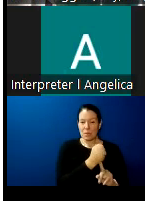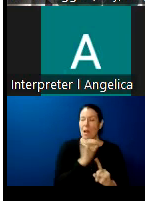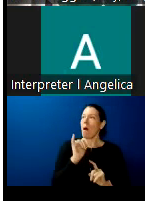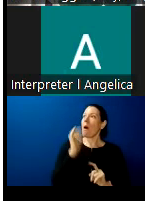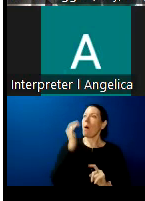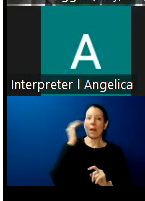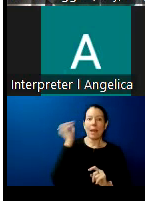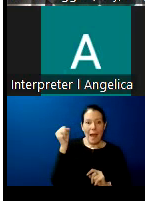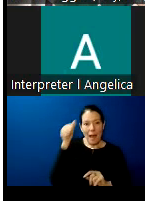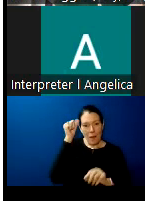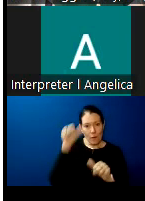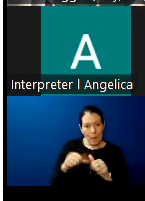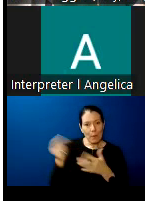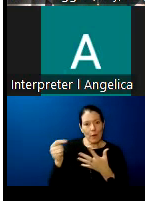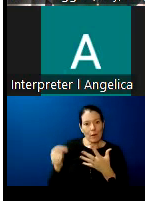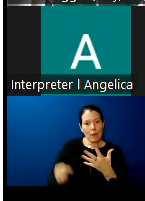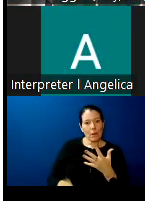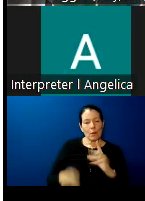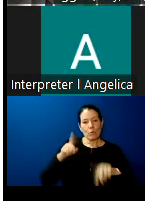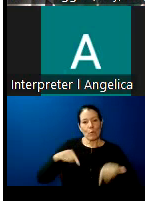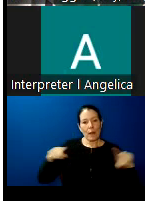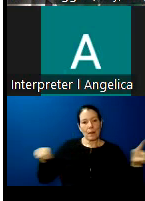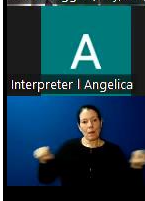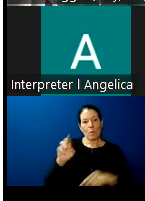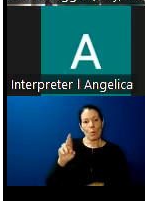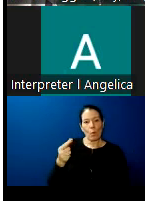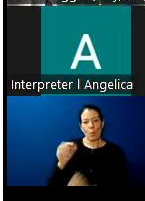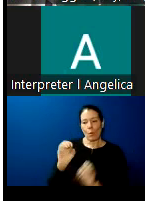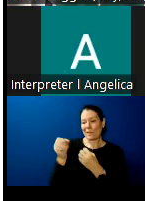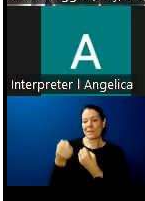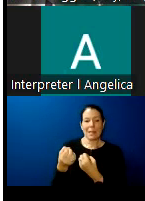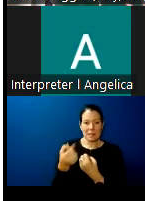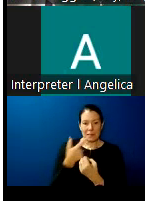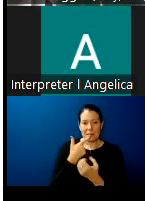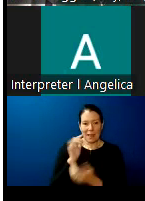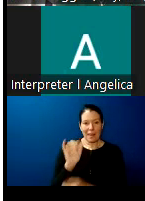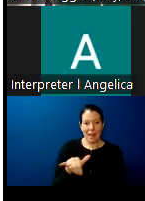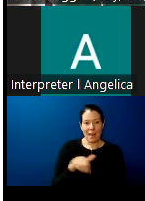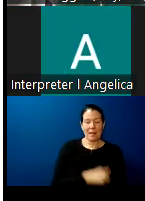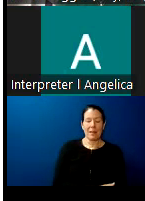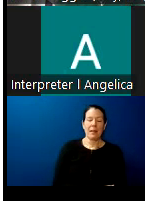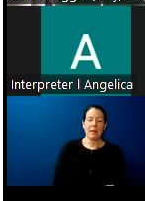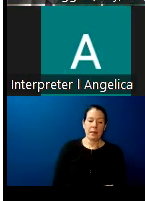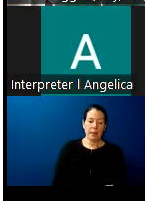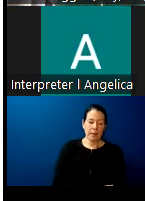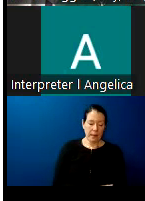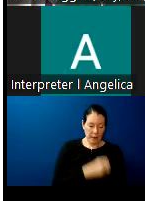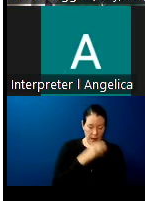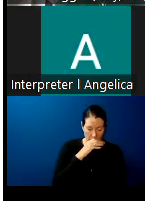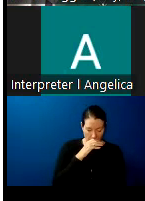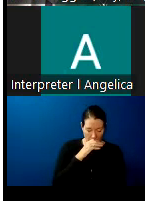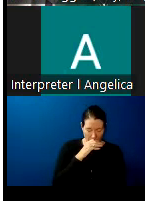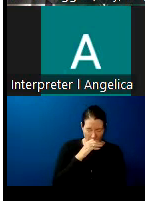I remember a random organization mentioning that on one of their service listings or something like that.